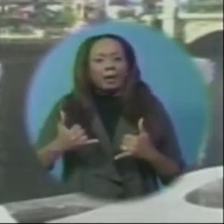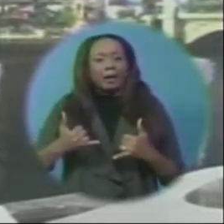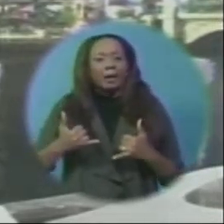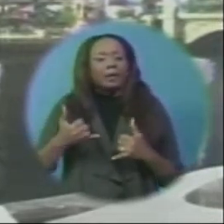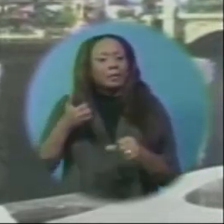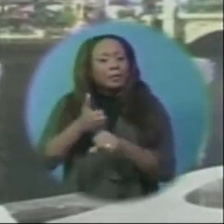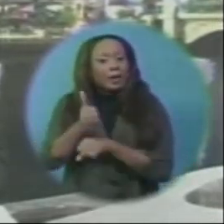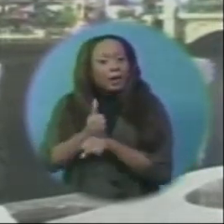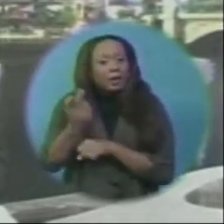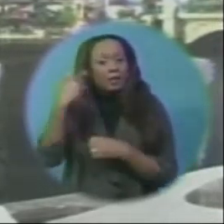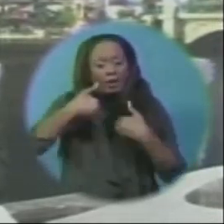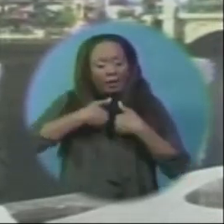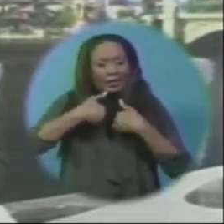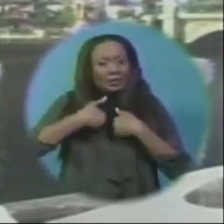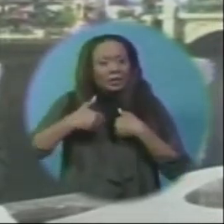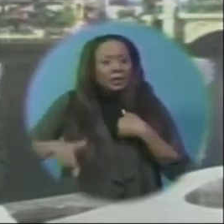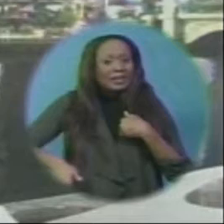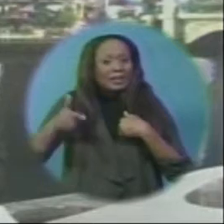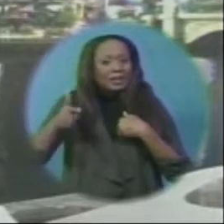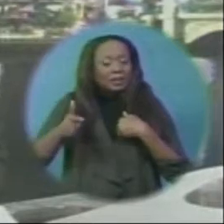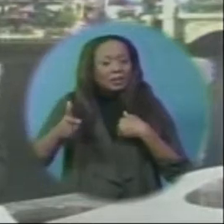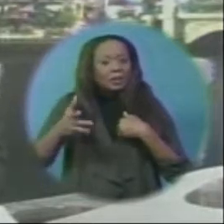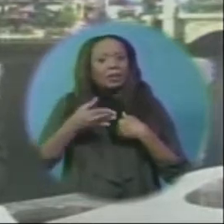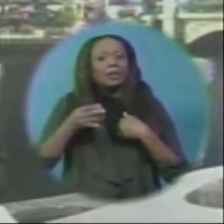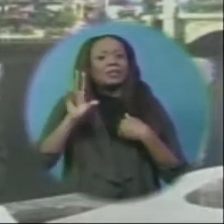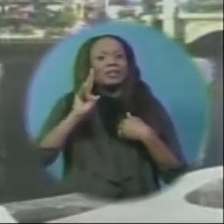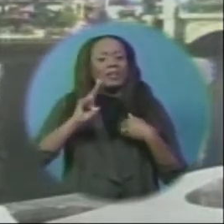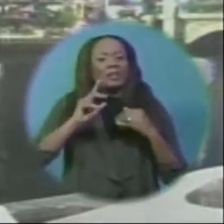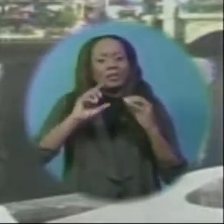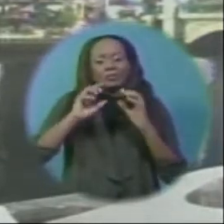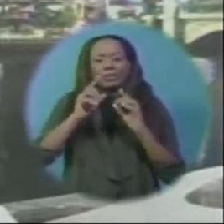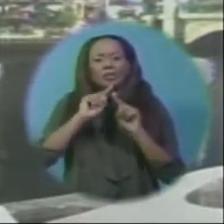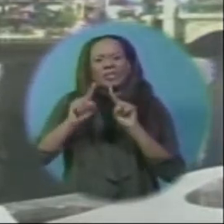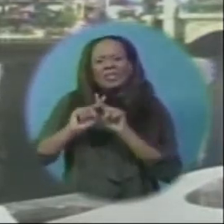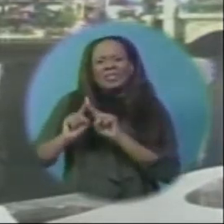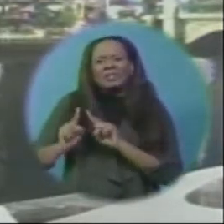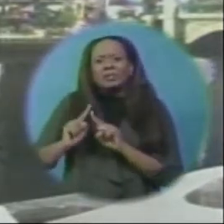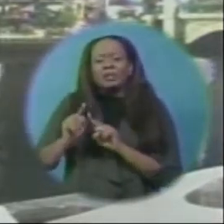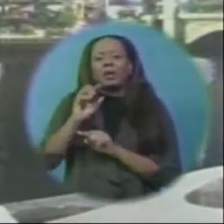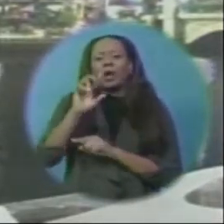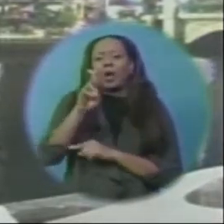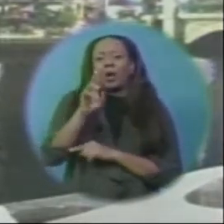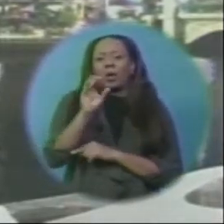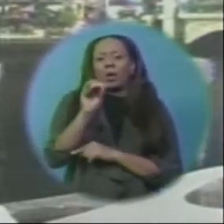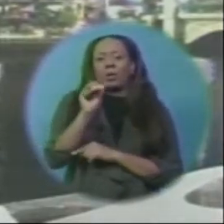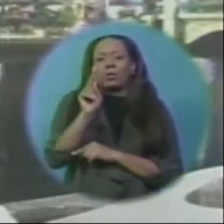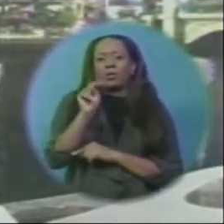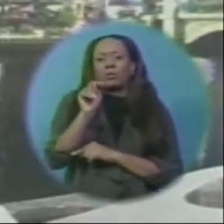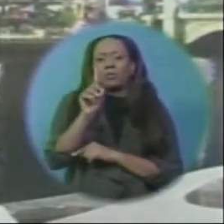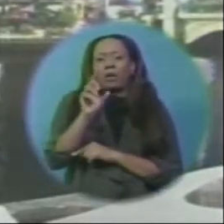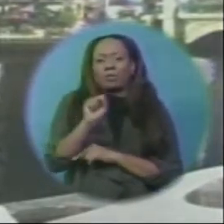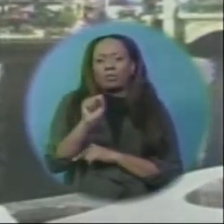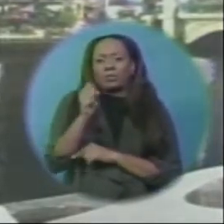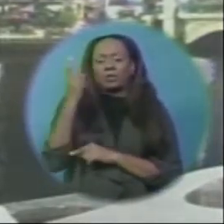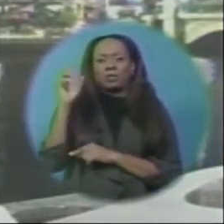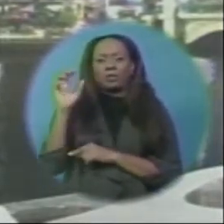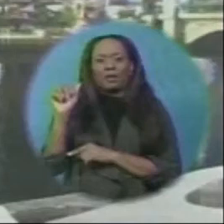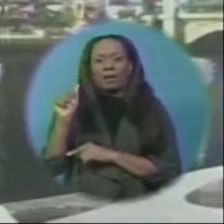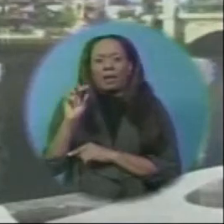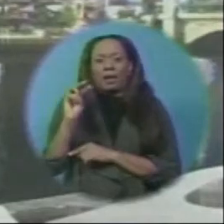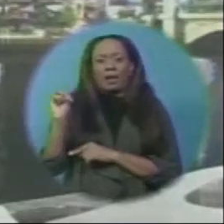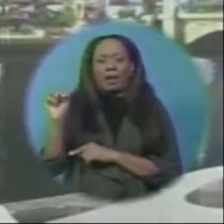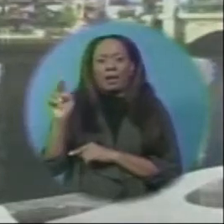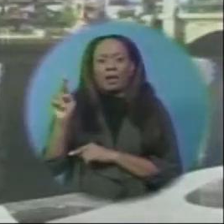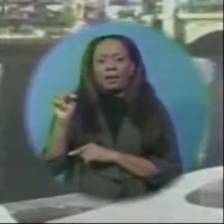Court today, charged with possession of a gun and 7 rounds of ammunition. This occurred after members of the anti-gun